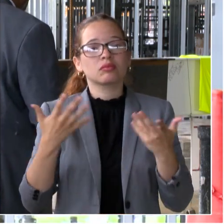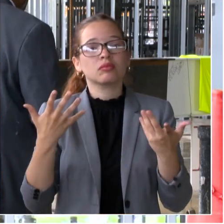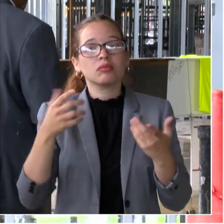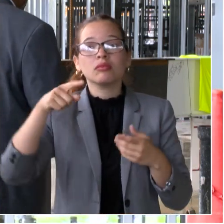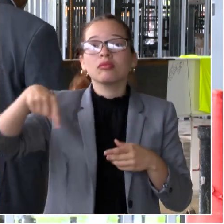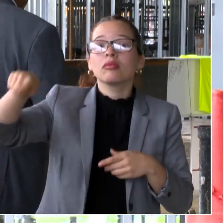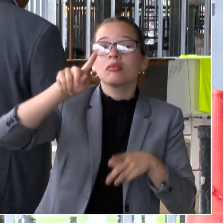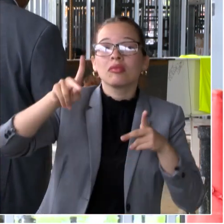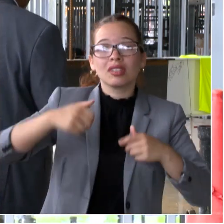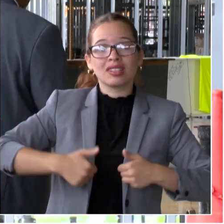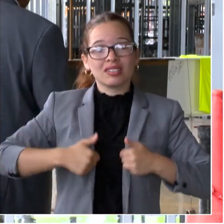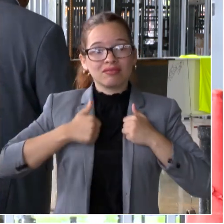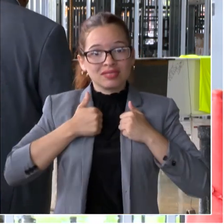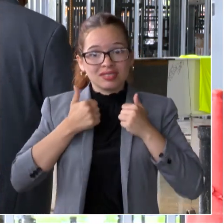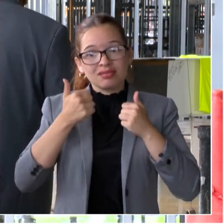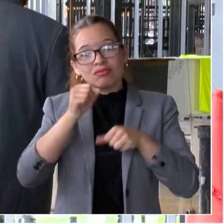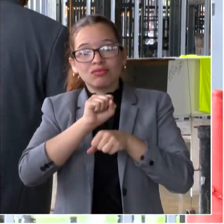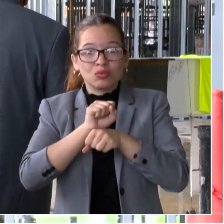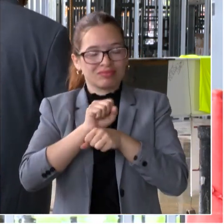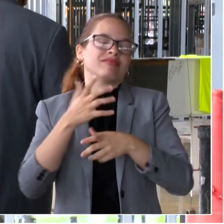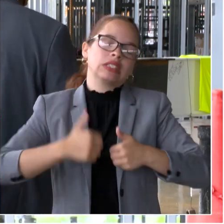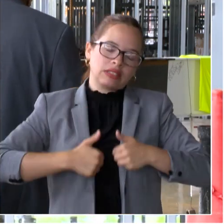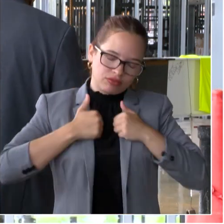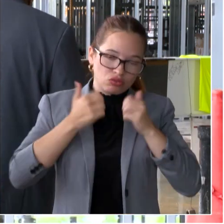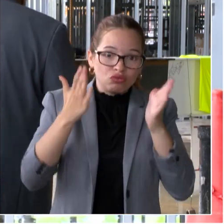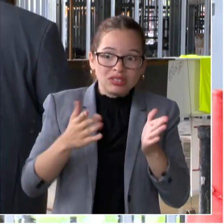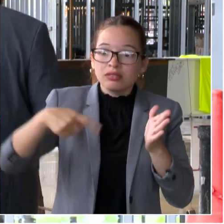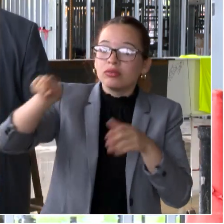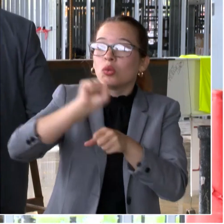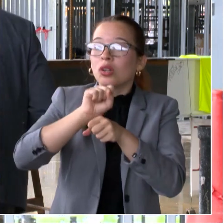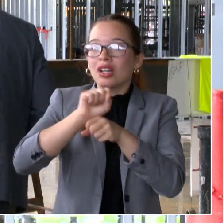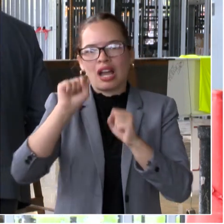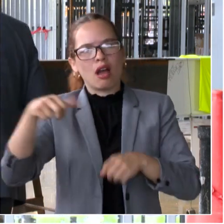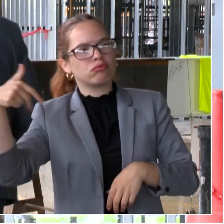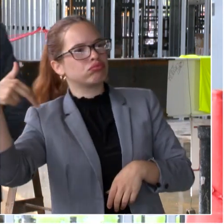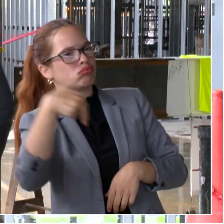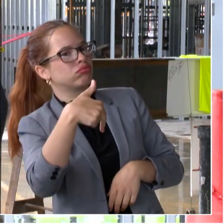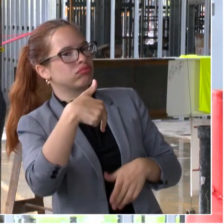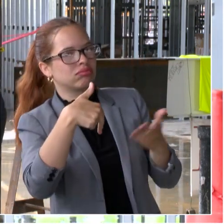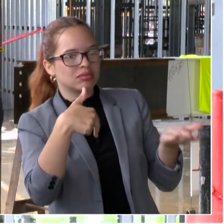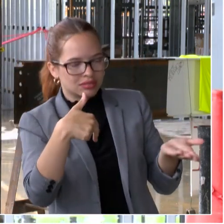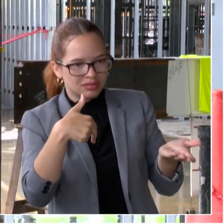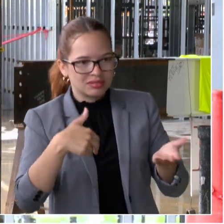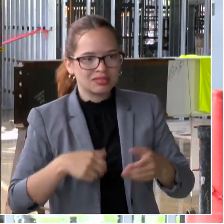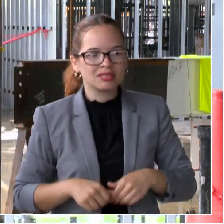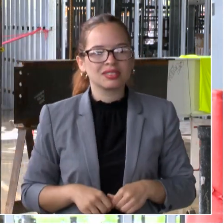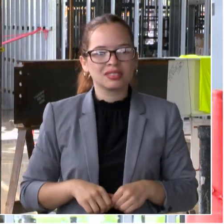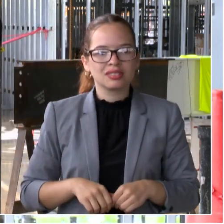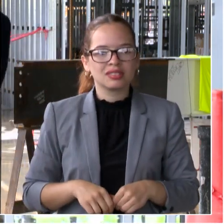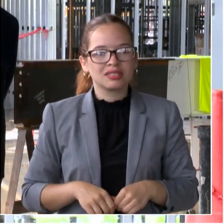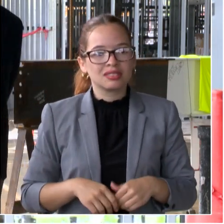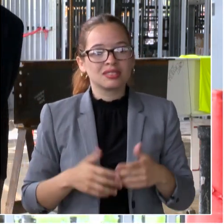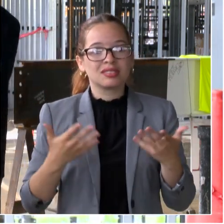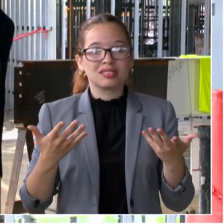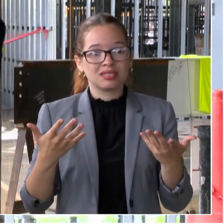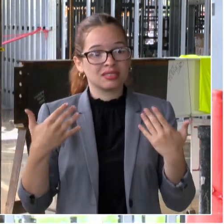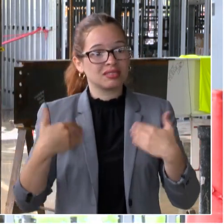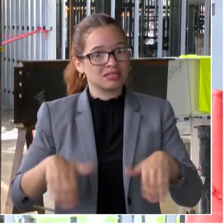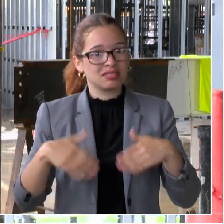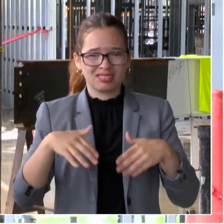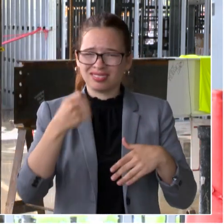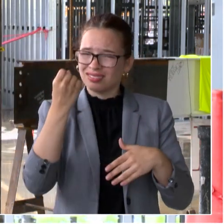open in winter of 2025. And we will celebrate the numerous DC residents from right in this community who will be able to walk to work.